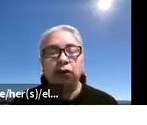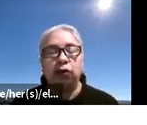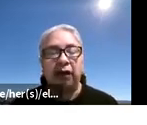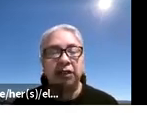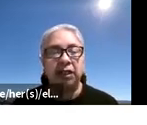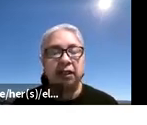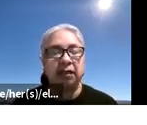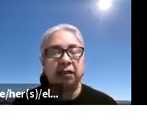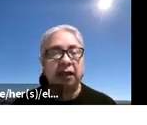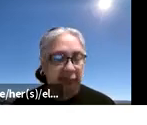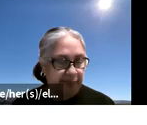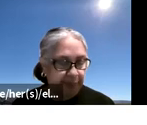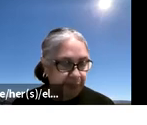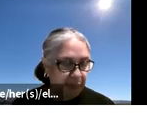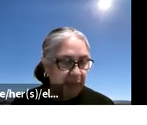of other grounding